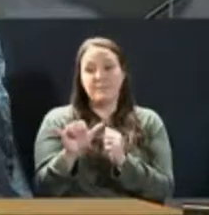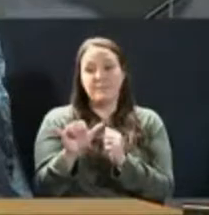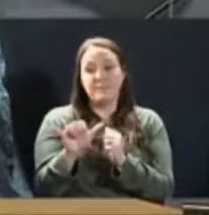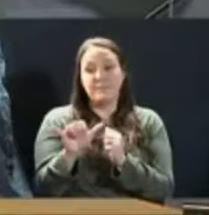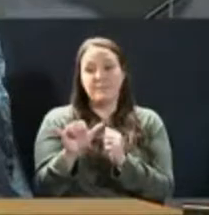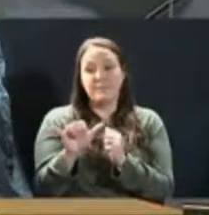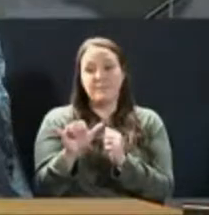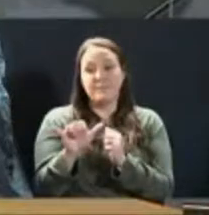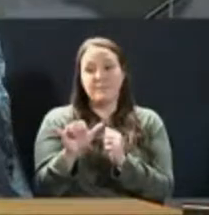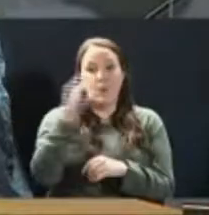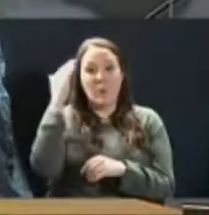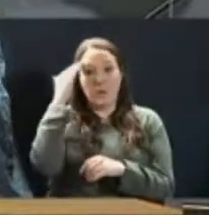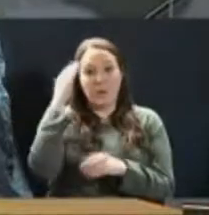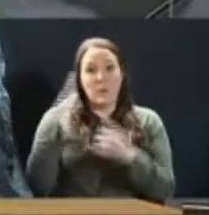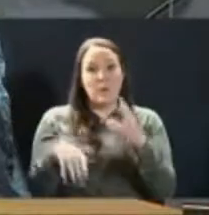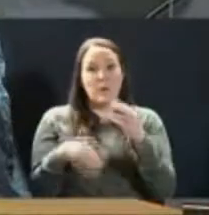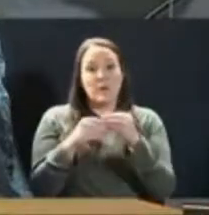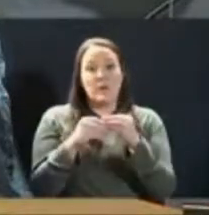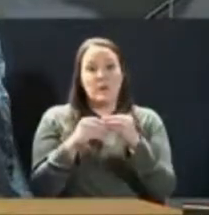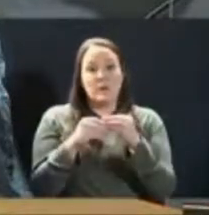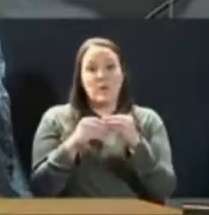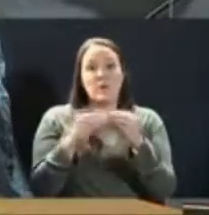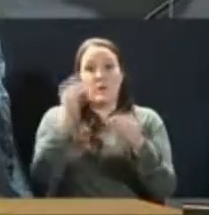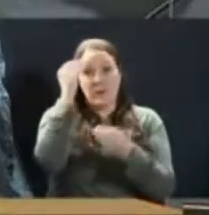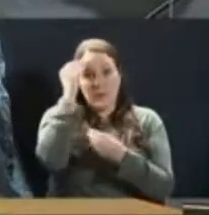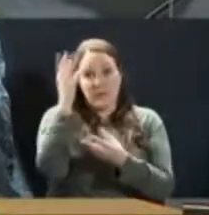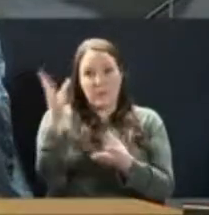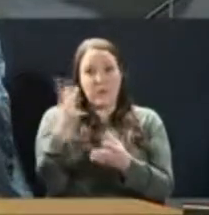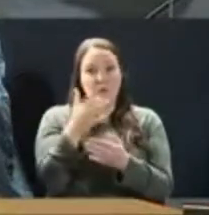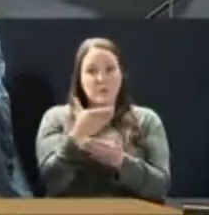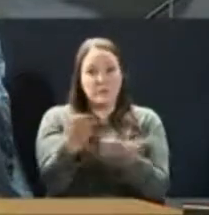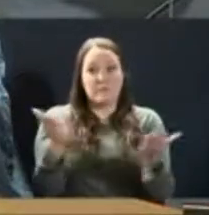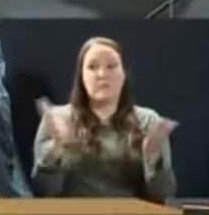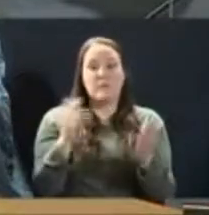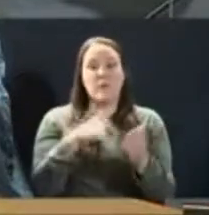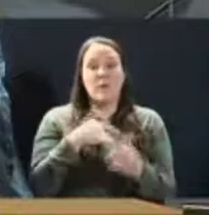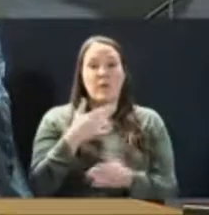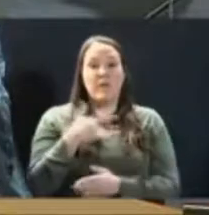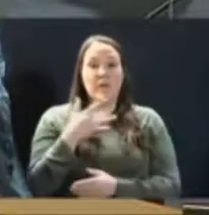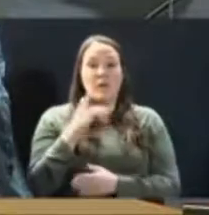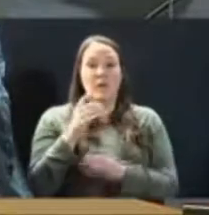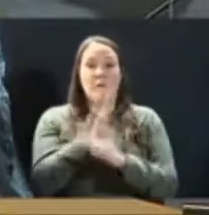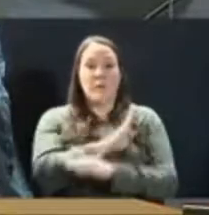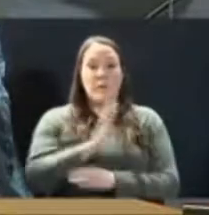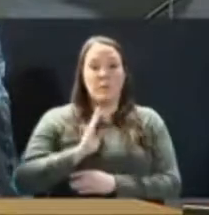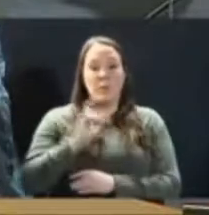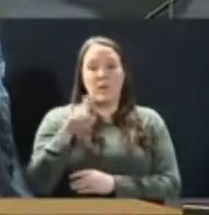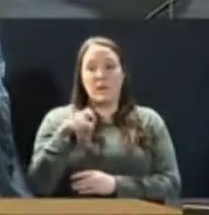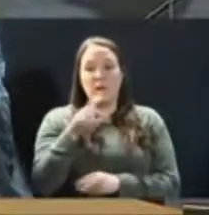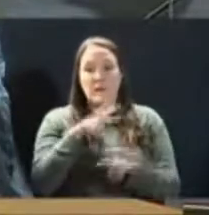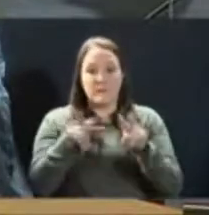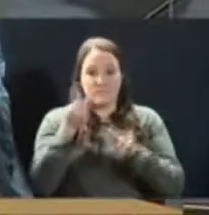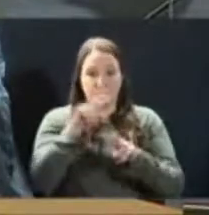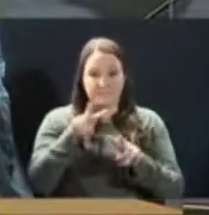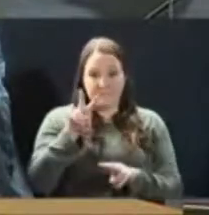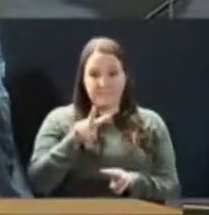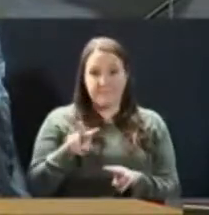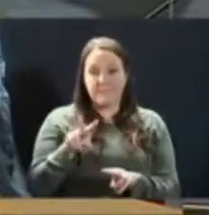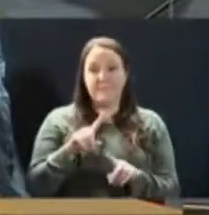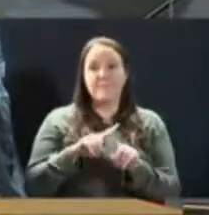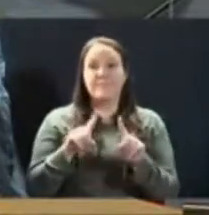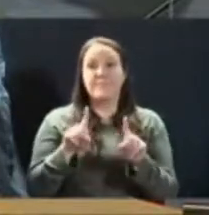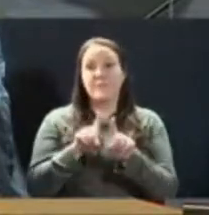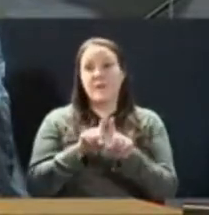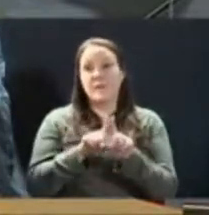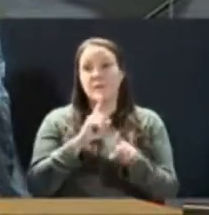we knew that there was additional information out there and felt that the board needed to weigh that. Now, it's